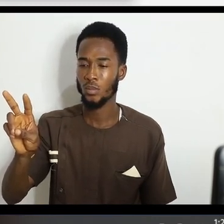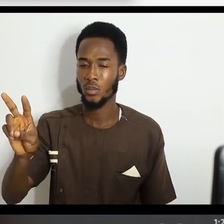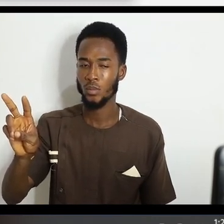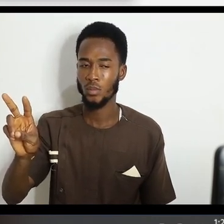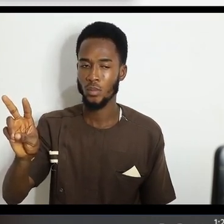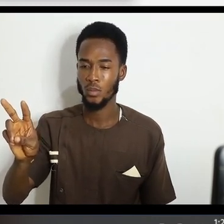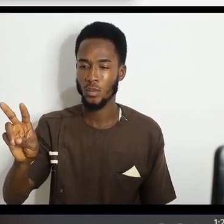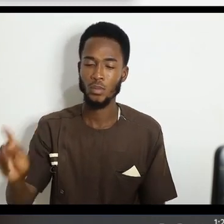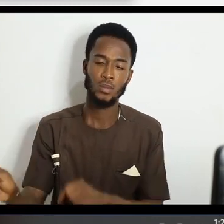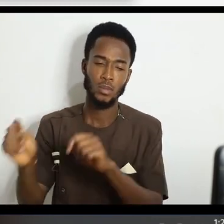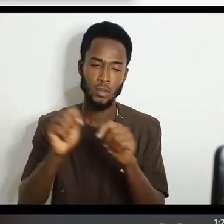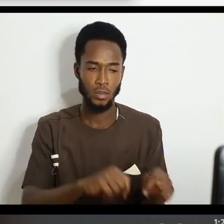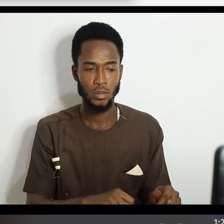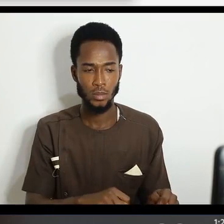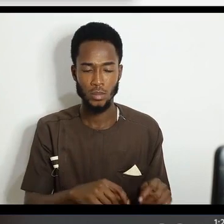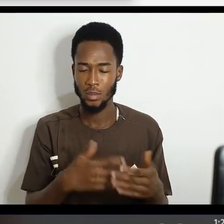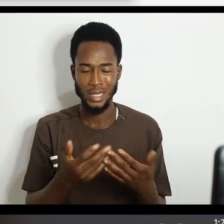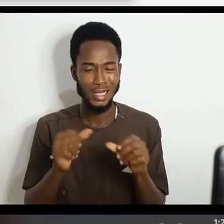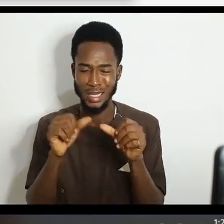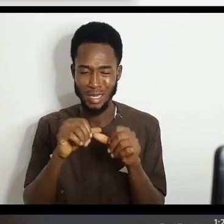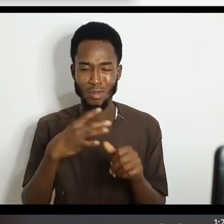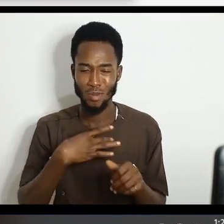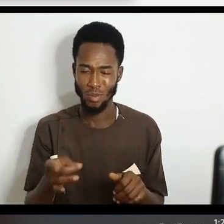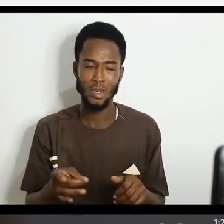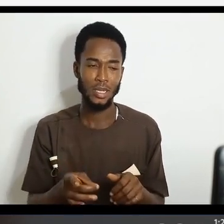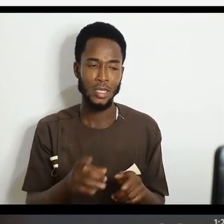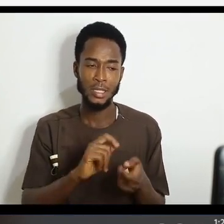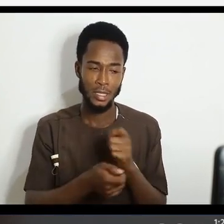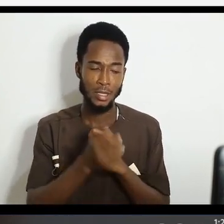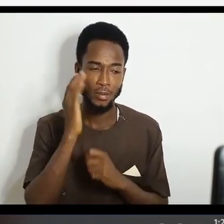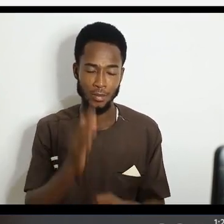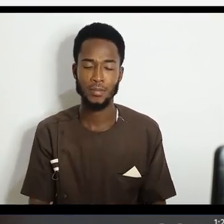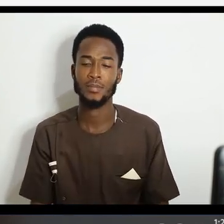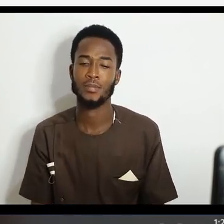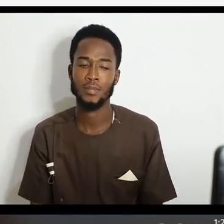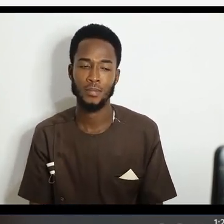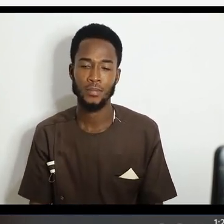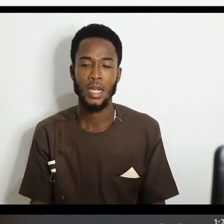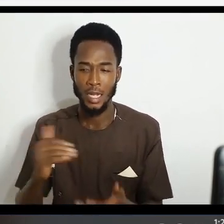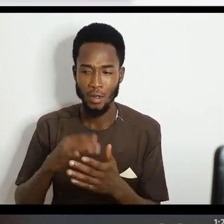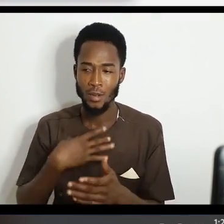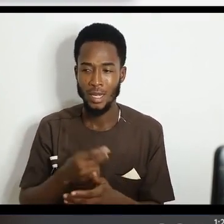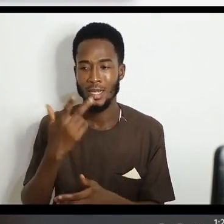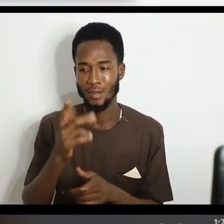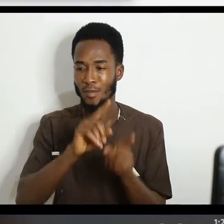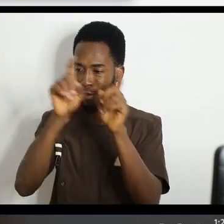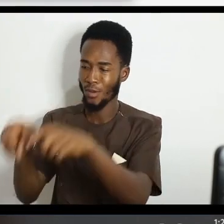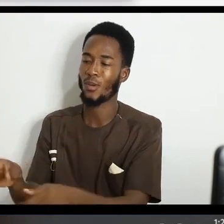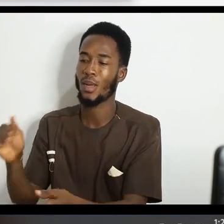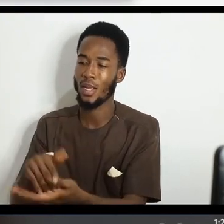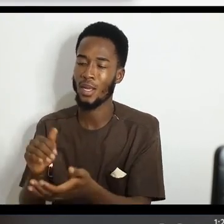the 2 here, you select the size you want, then you click OK. If you want it to be 3, you go there